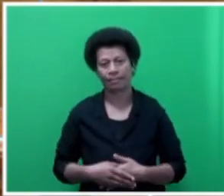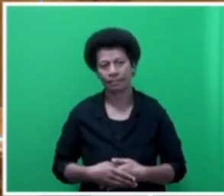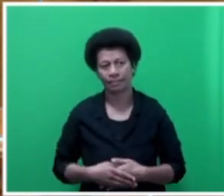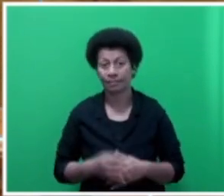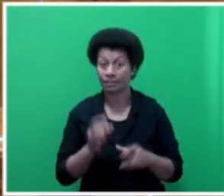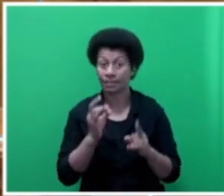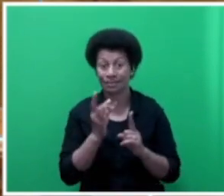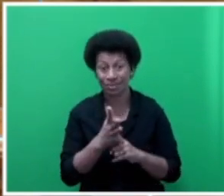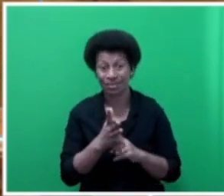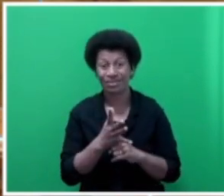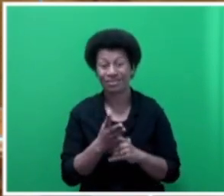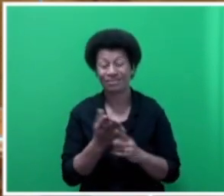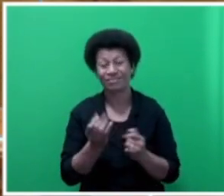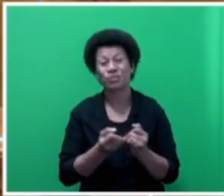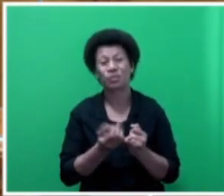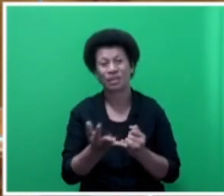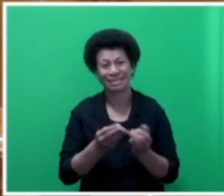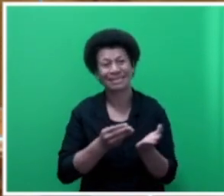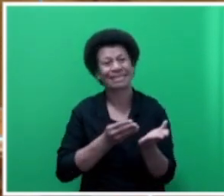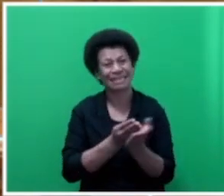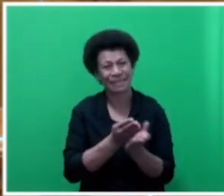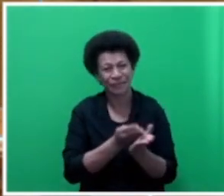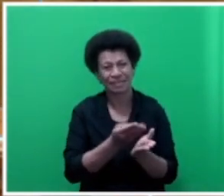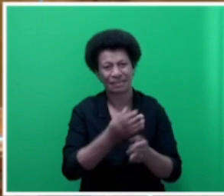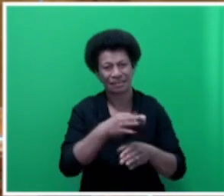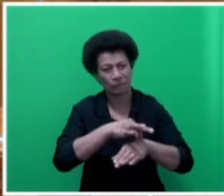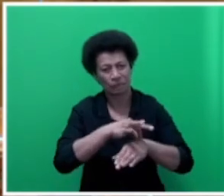especially the terrible health services for quite some time,